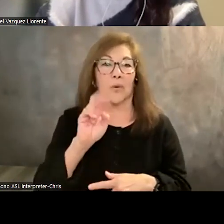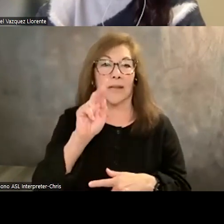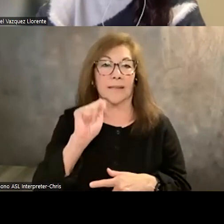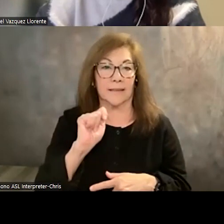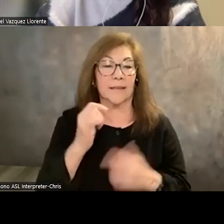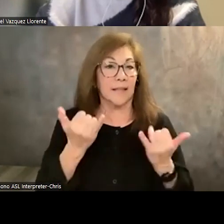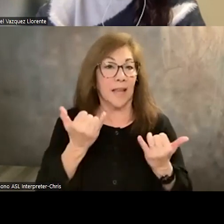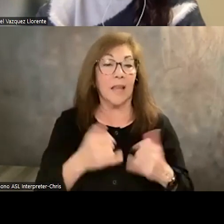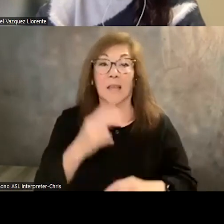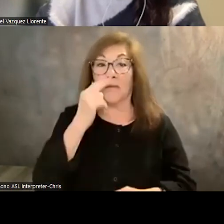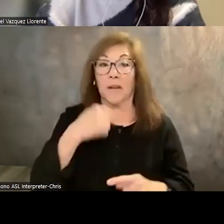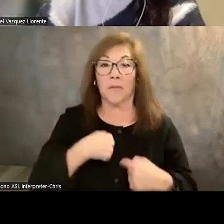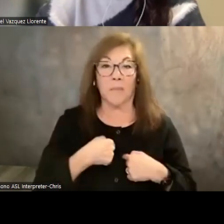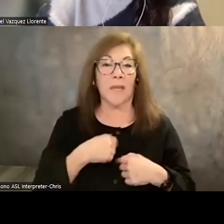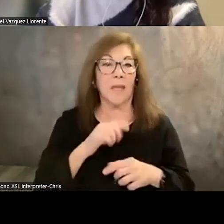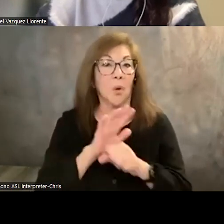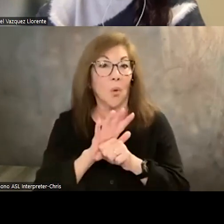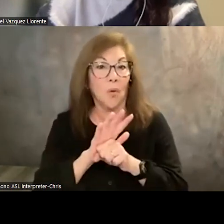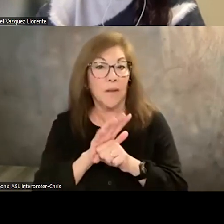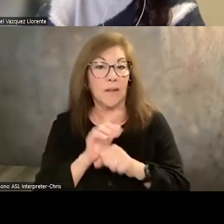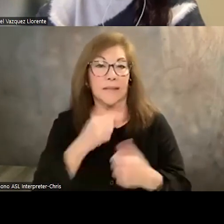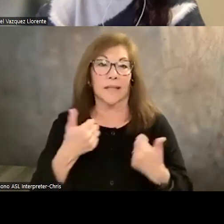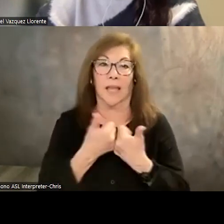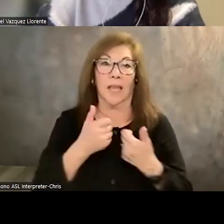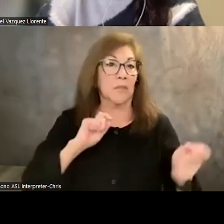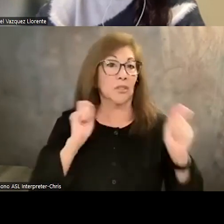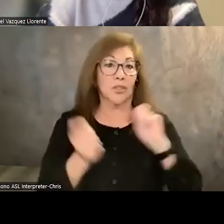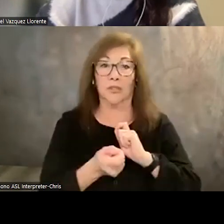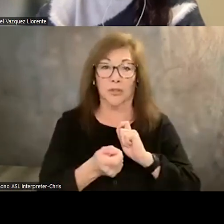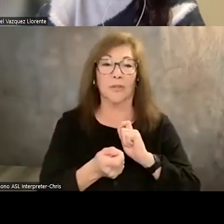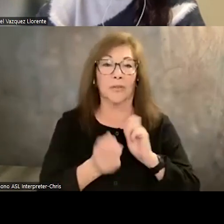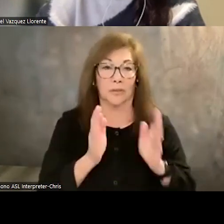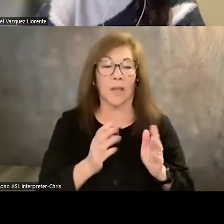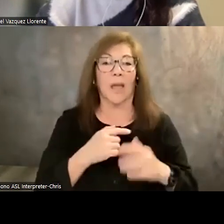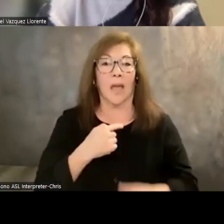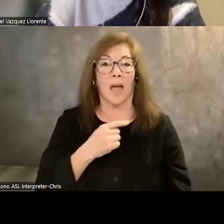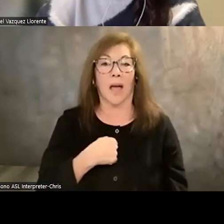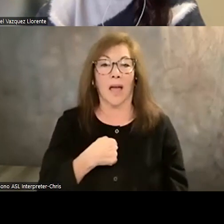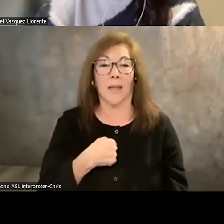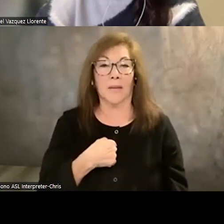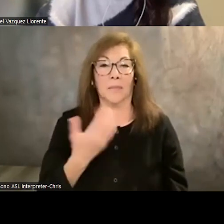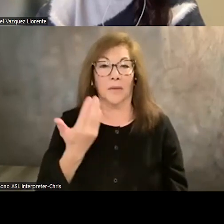It's funny, for me, COVID is a game changer. So I was